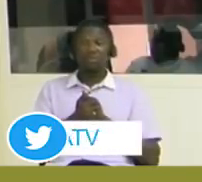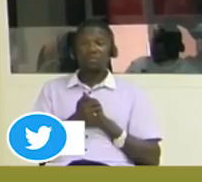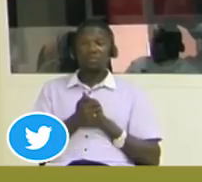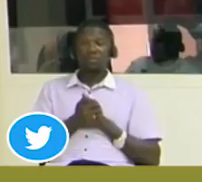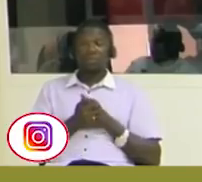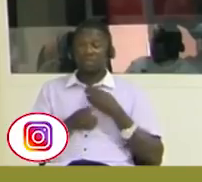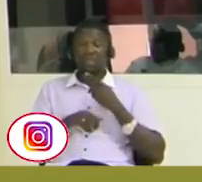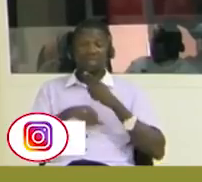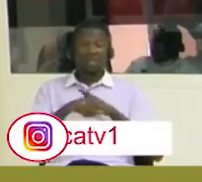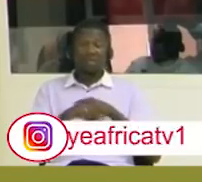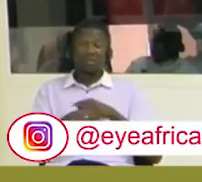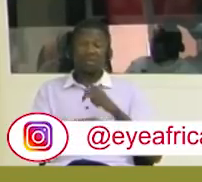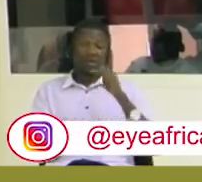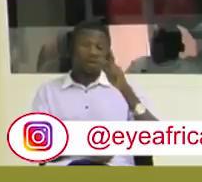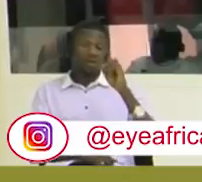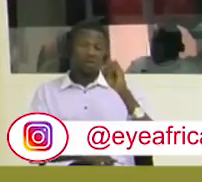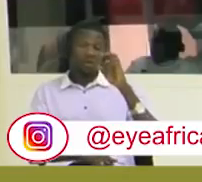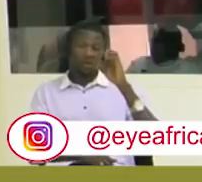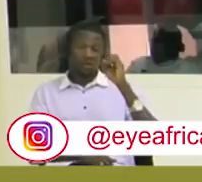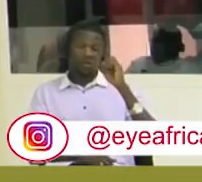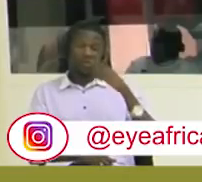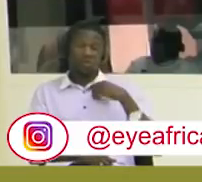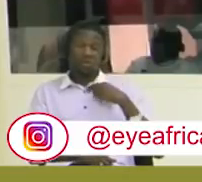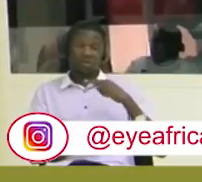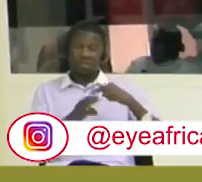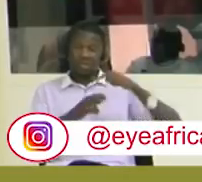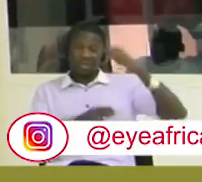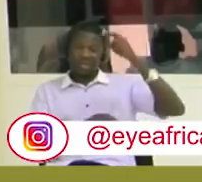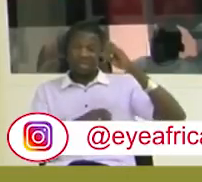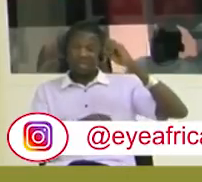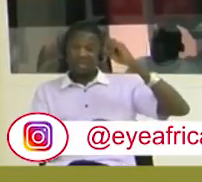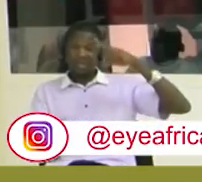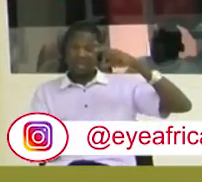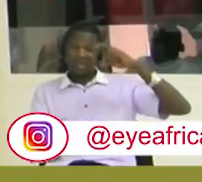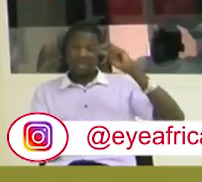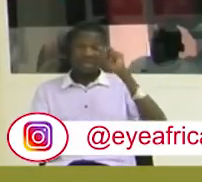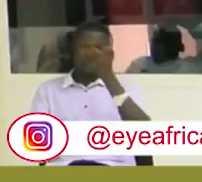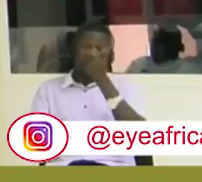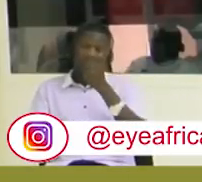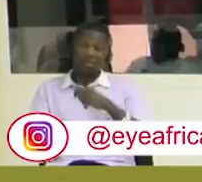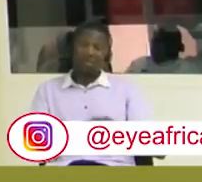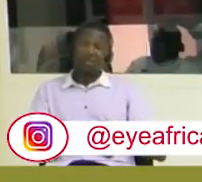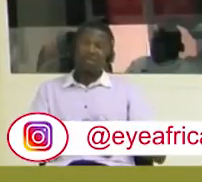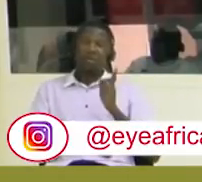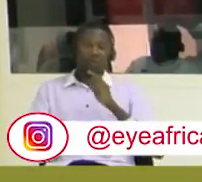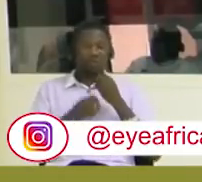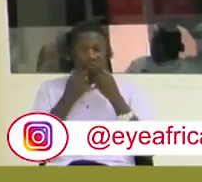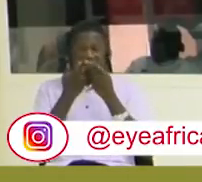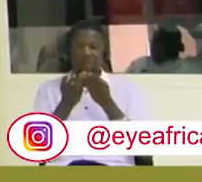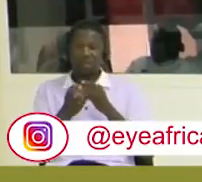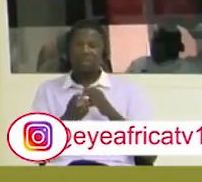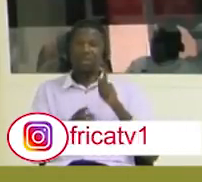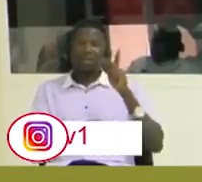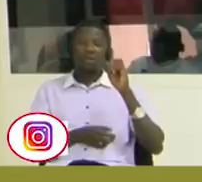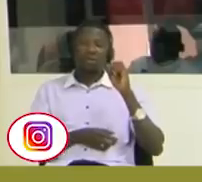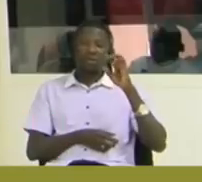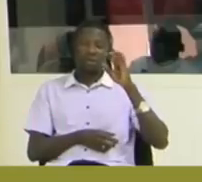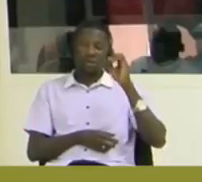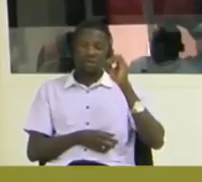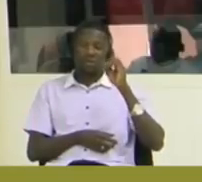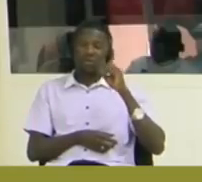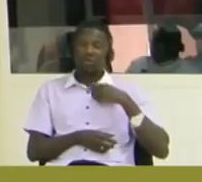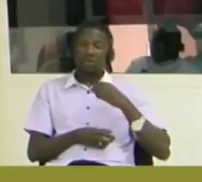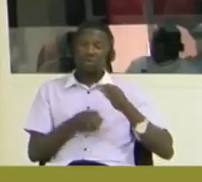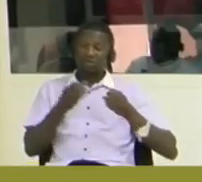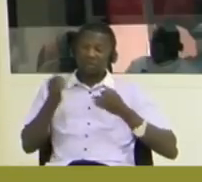star in Yahya Jammeh's cabinet? What I will say was that Koro was our finance minister. We relied on his